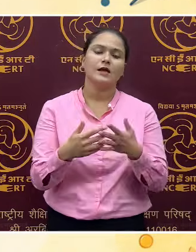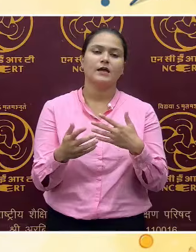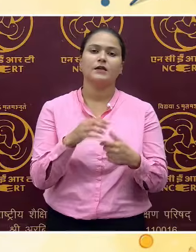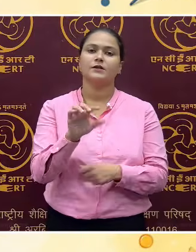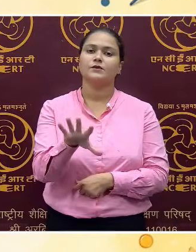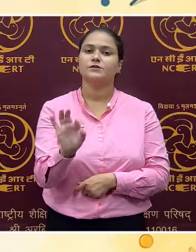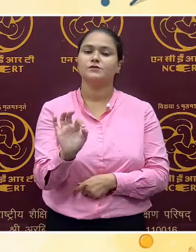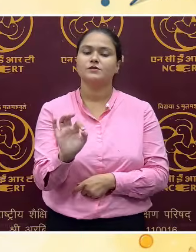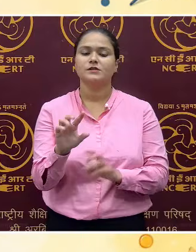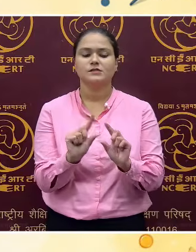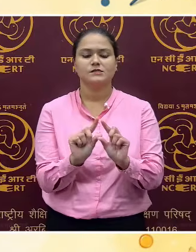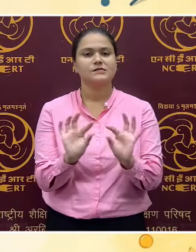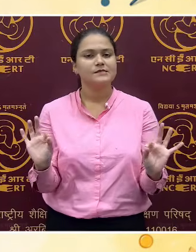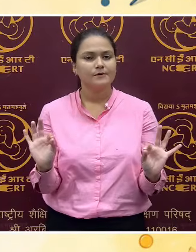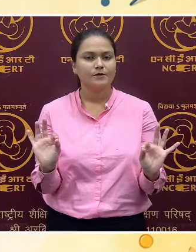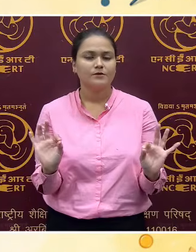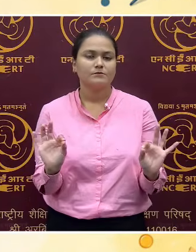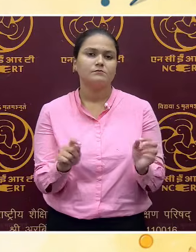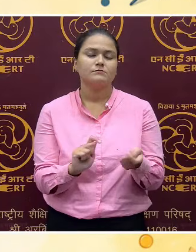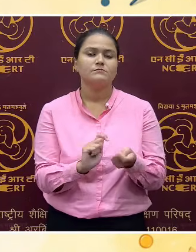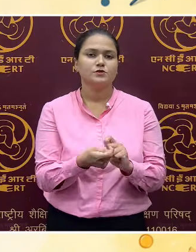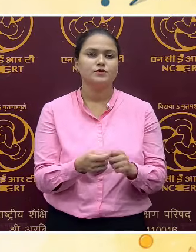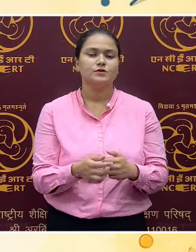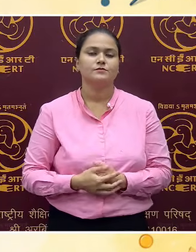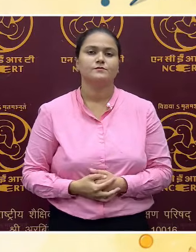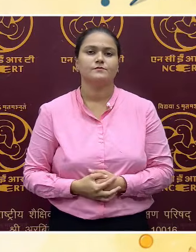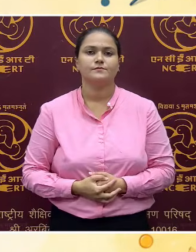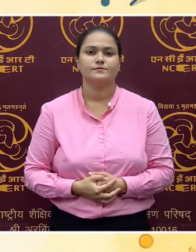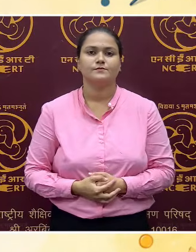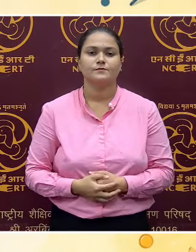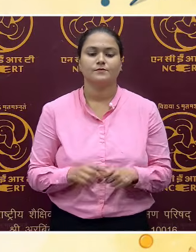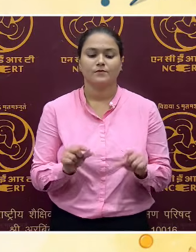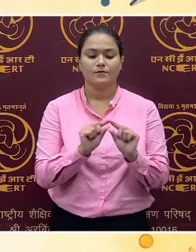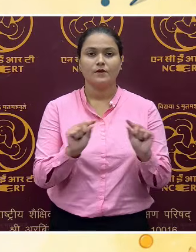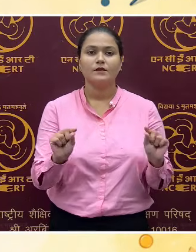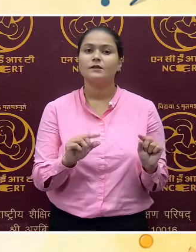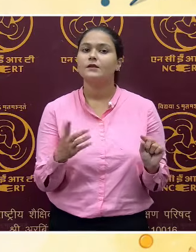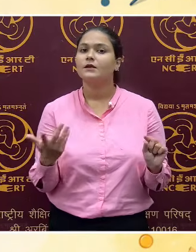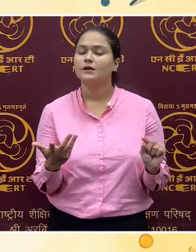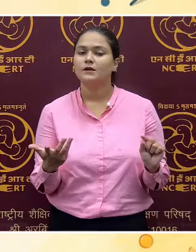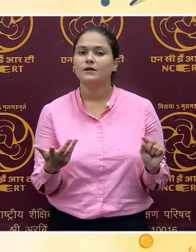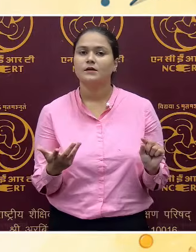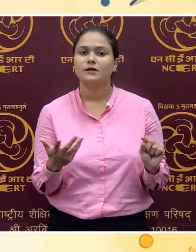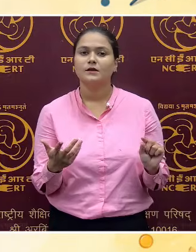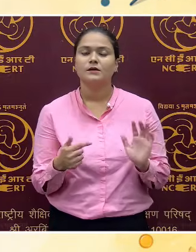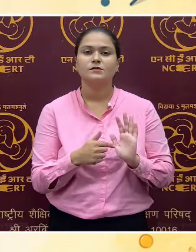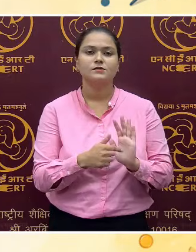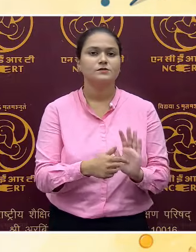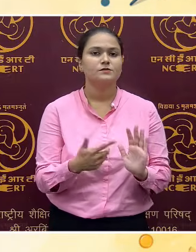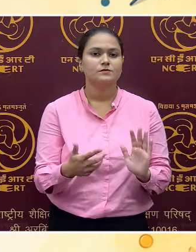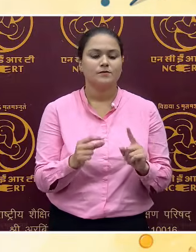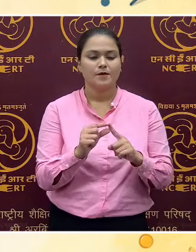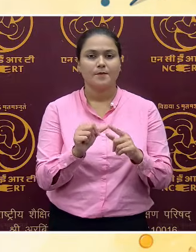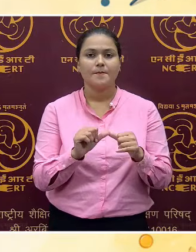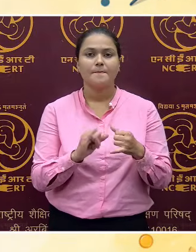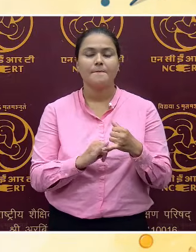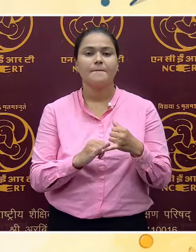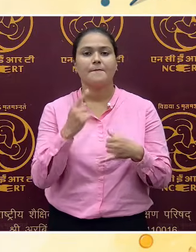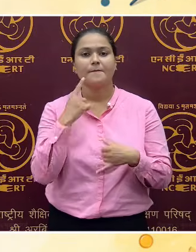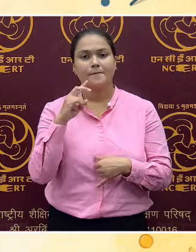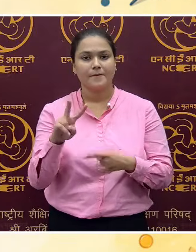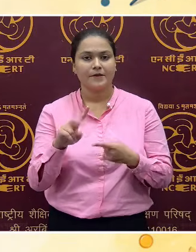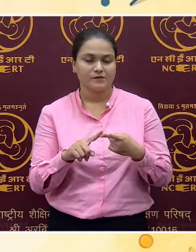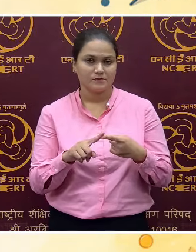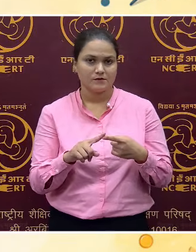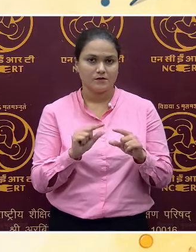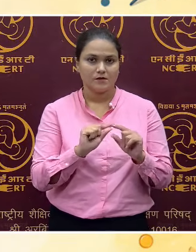with simple present for now. So this sentence given over here is in passive voice. A banana